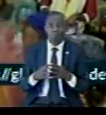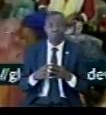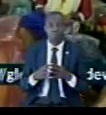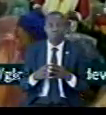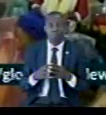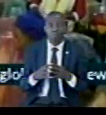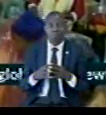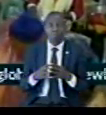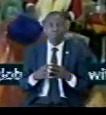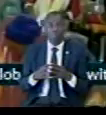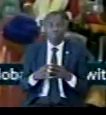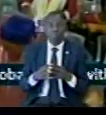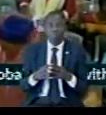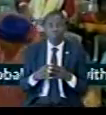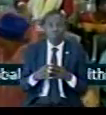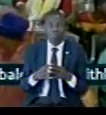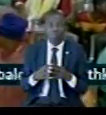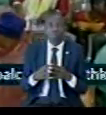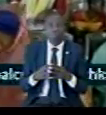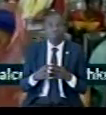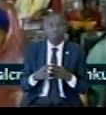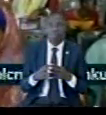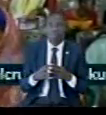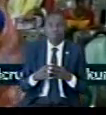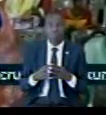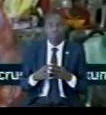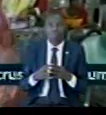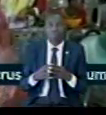Counselors, please